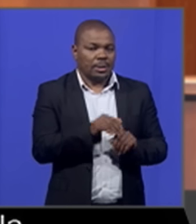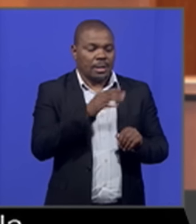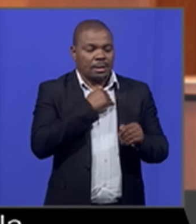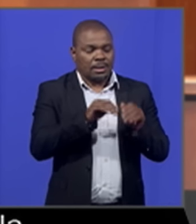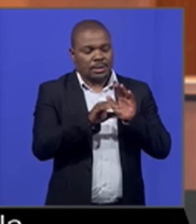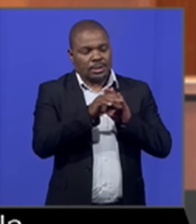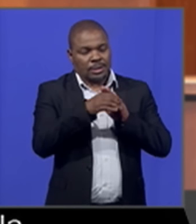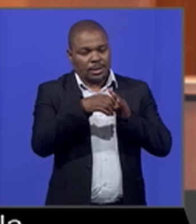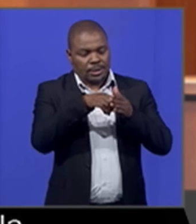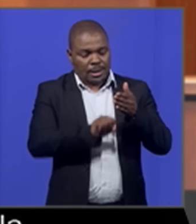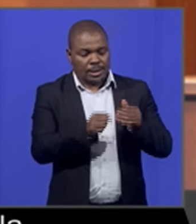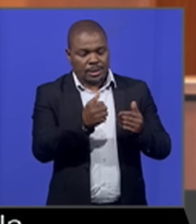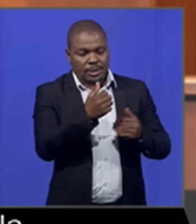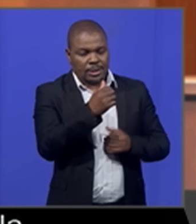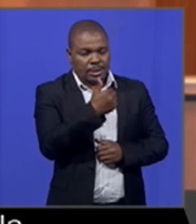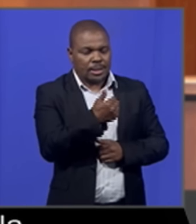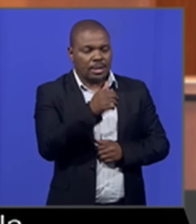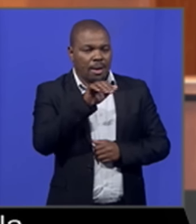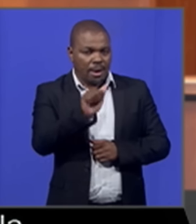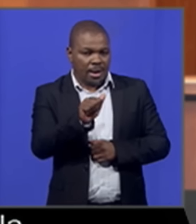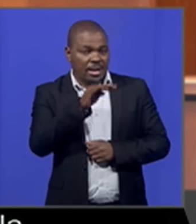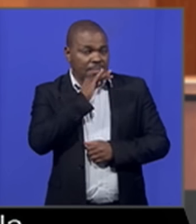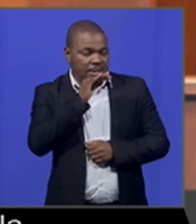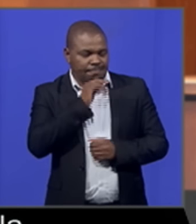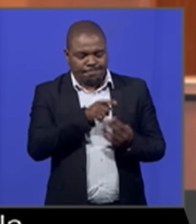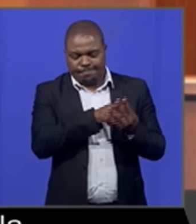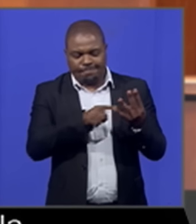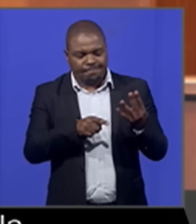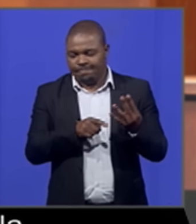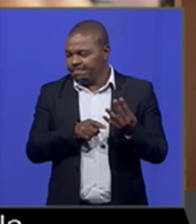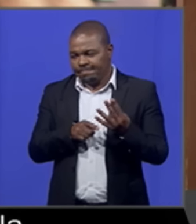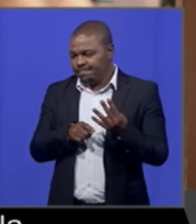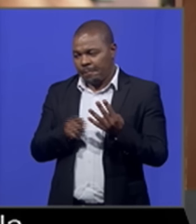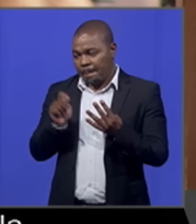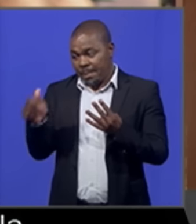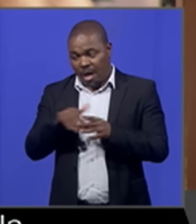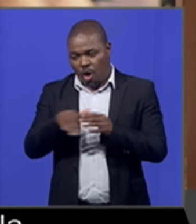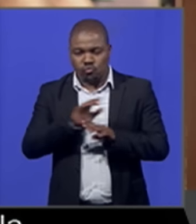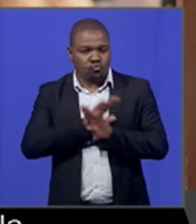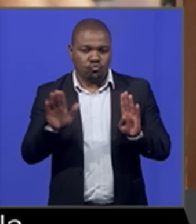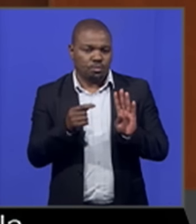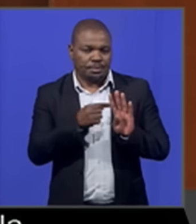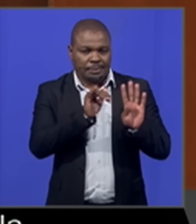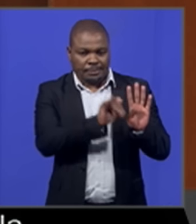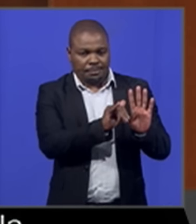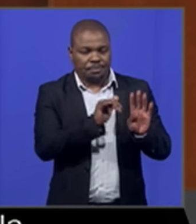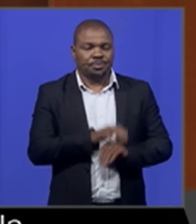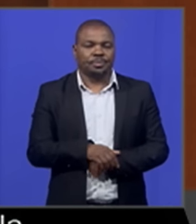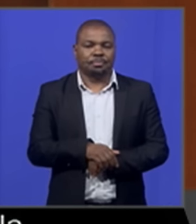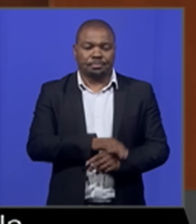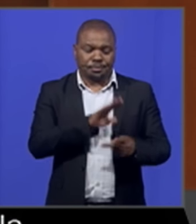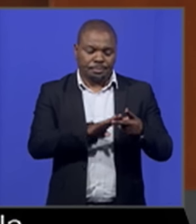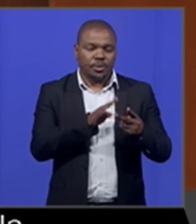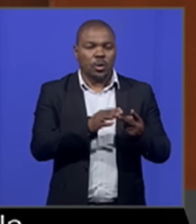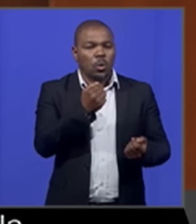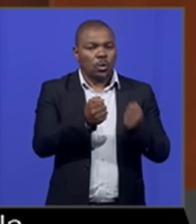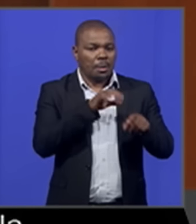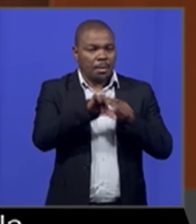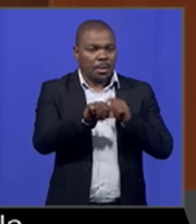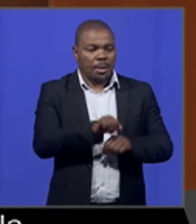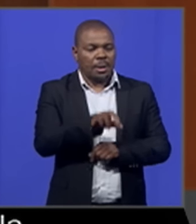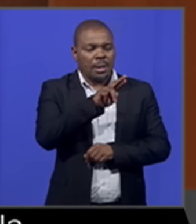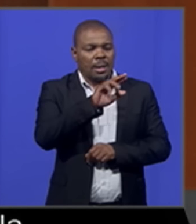will occur, and therefore they are not good candidates to be released on bail. Kgorotsheko e humane gape gore barware ba ga Shokane, Rachel